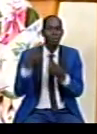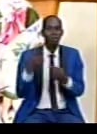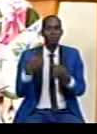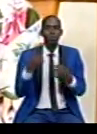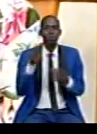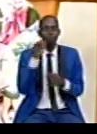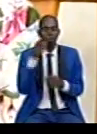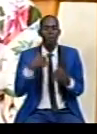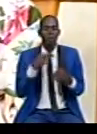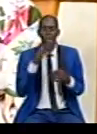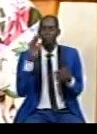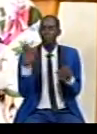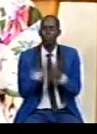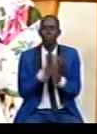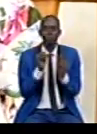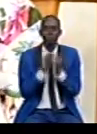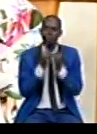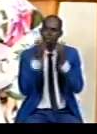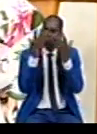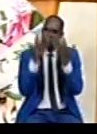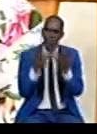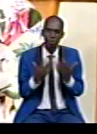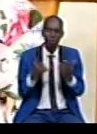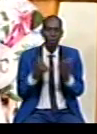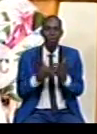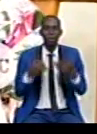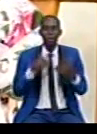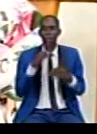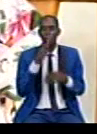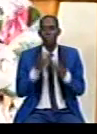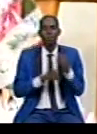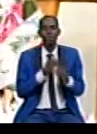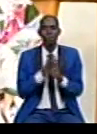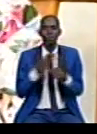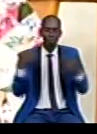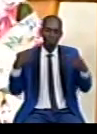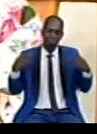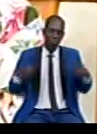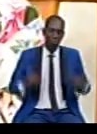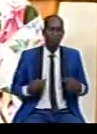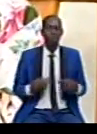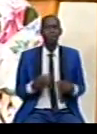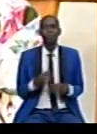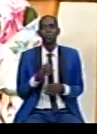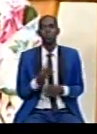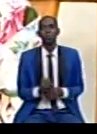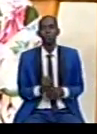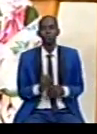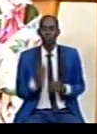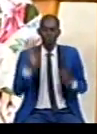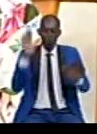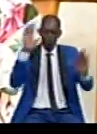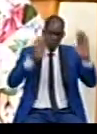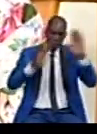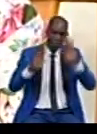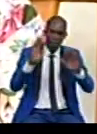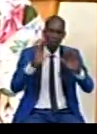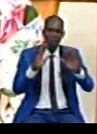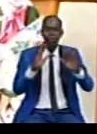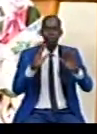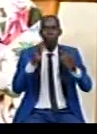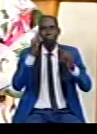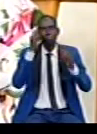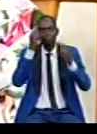sorrowful. It has been a pains, agony, worry,